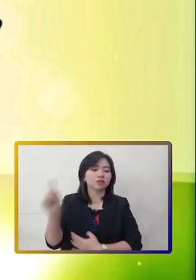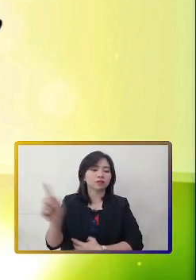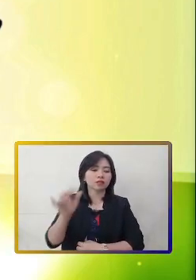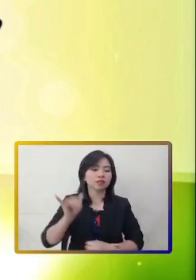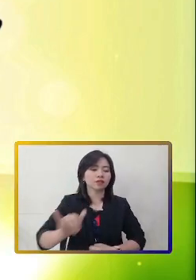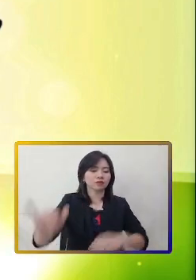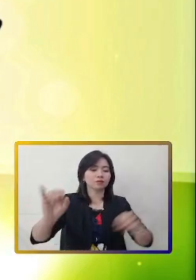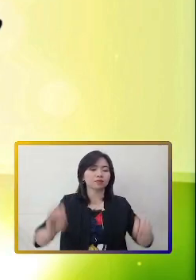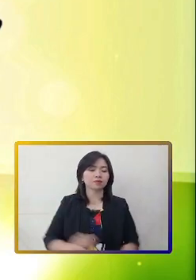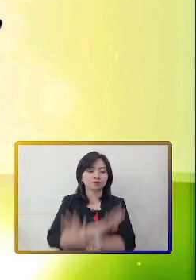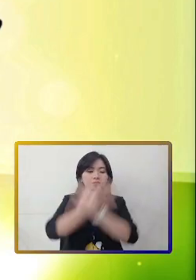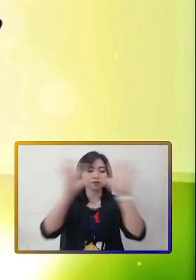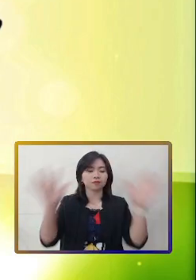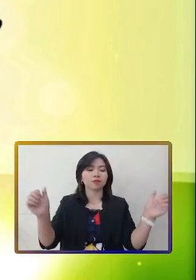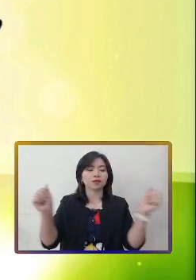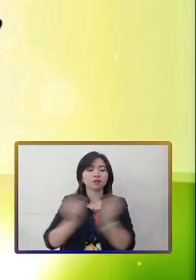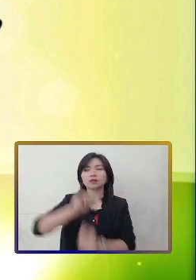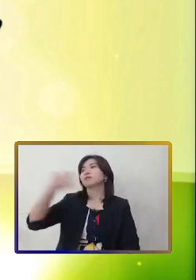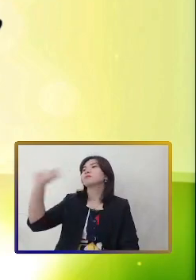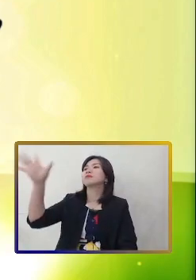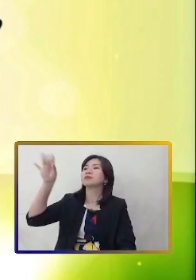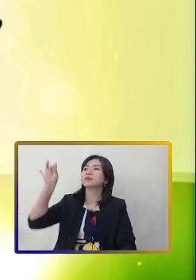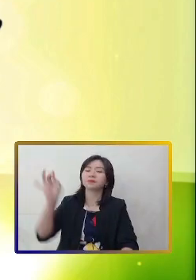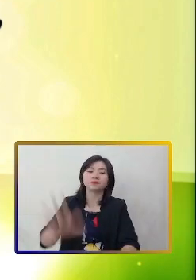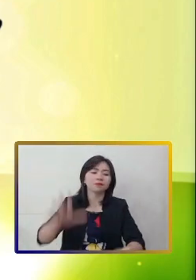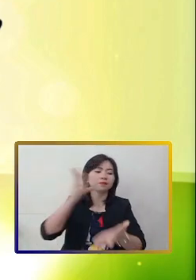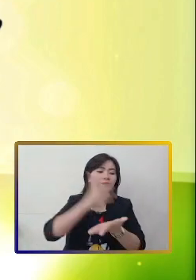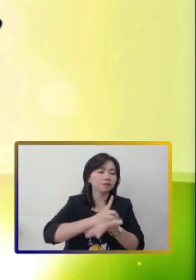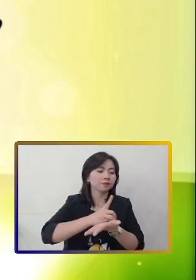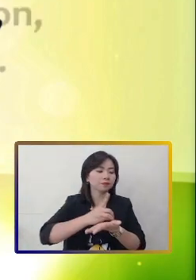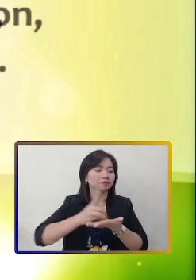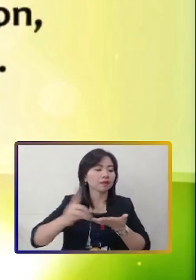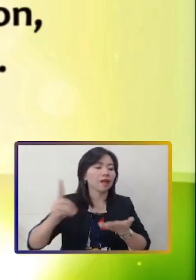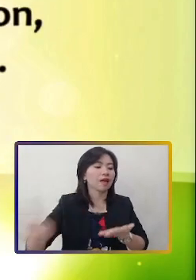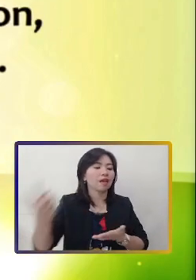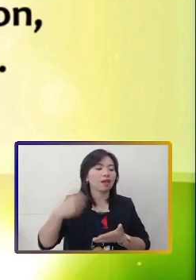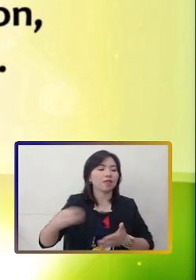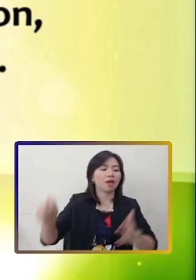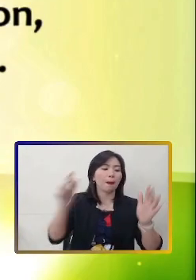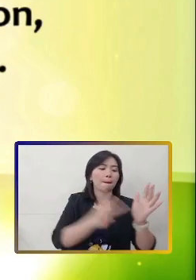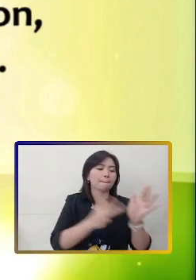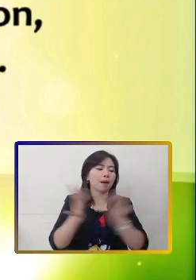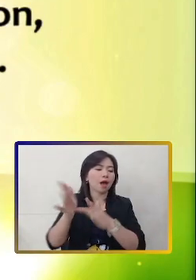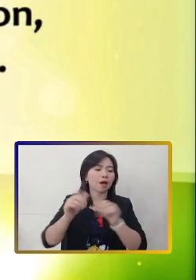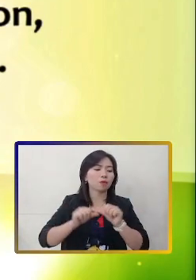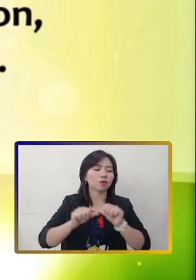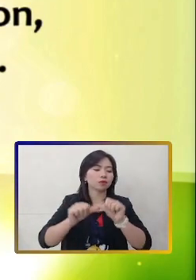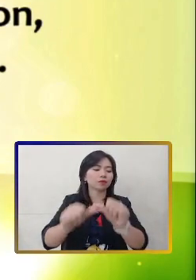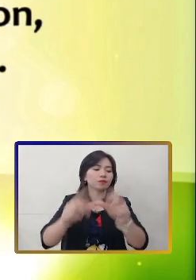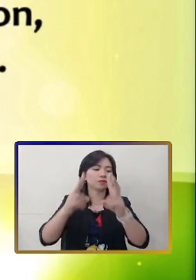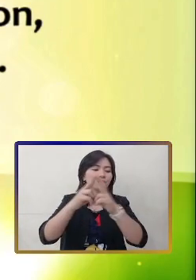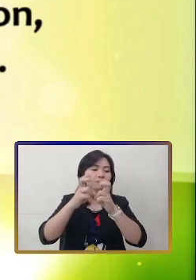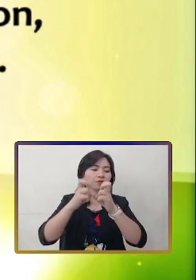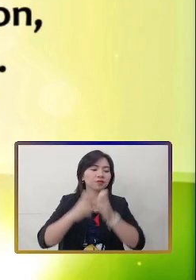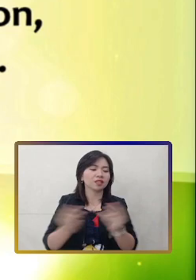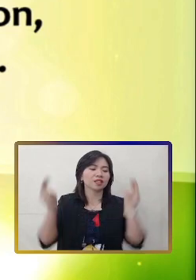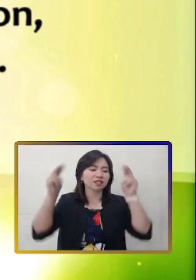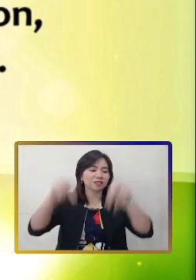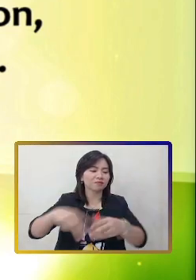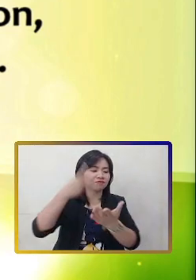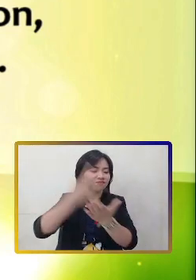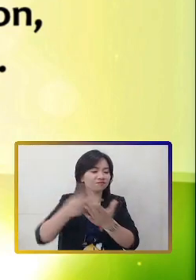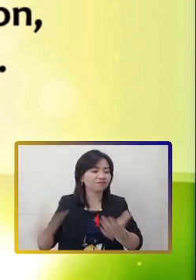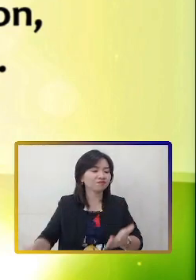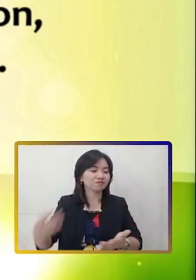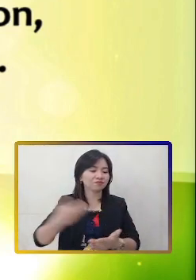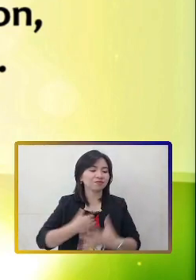truth, eternal, and they glow with the life sublime. The Bible stands though the hills